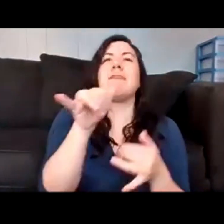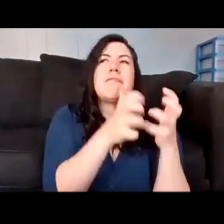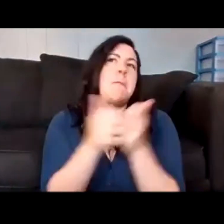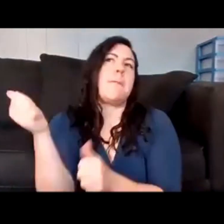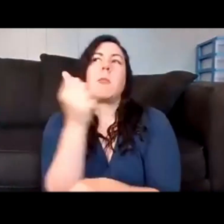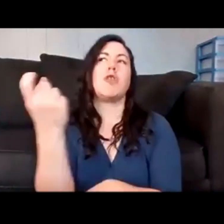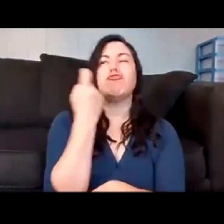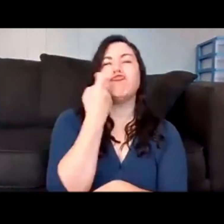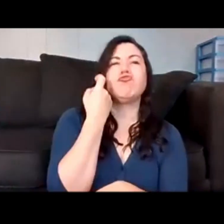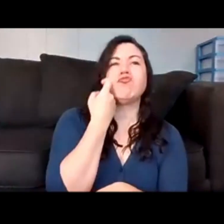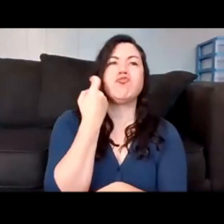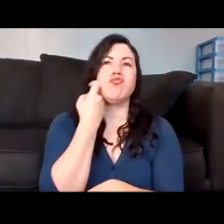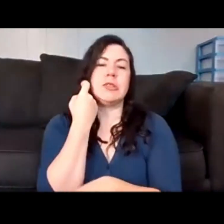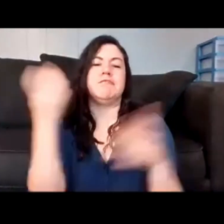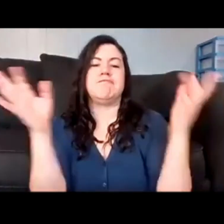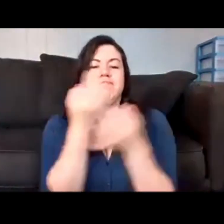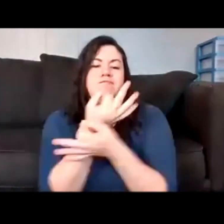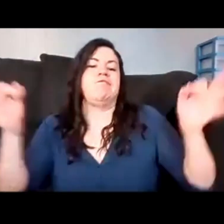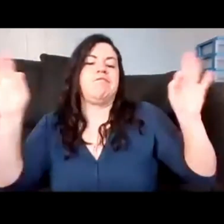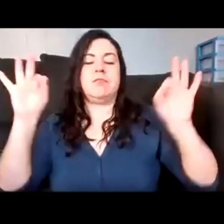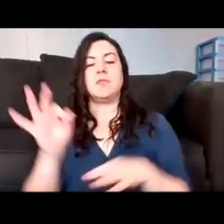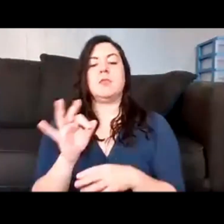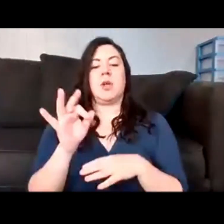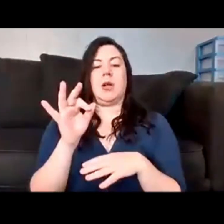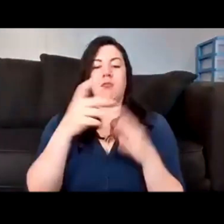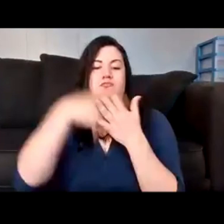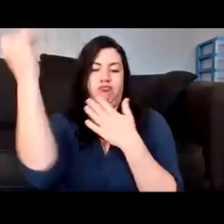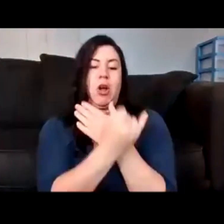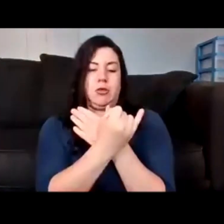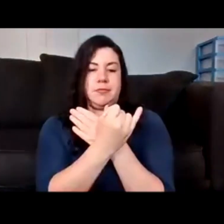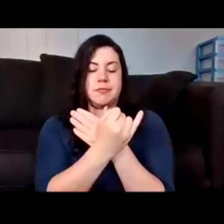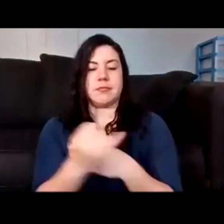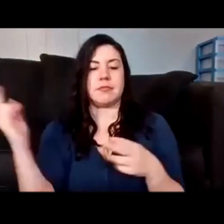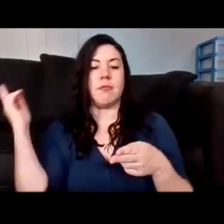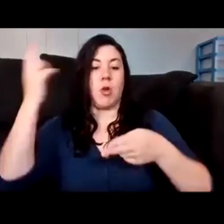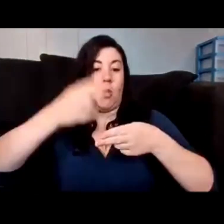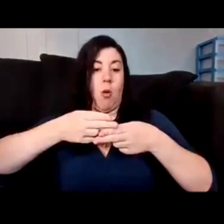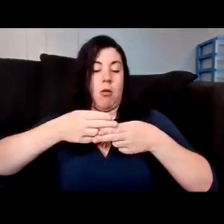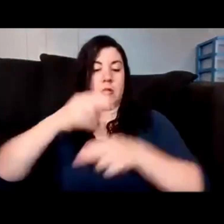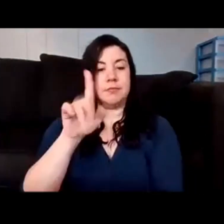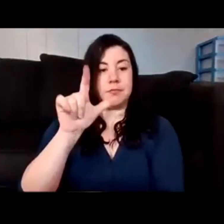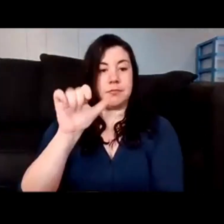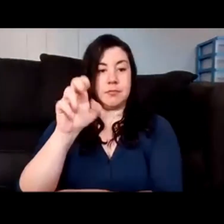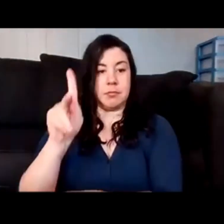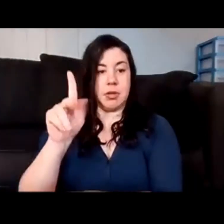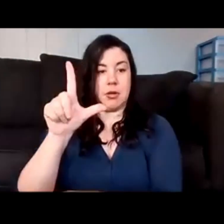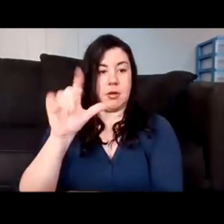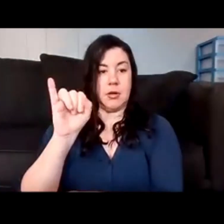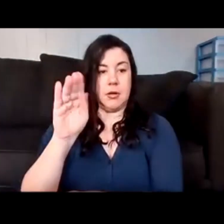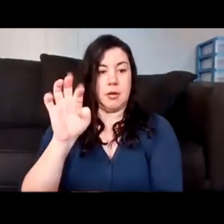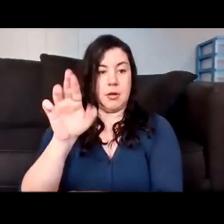liberatory curatorial projects. It's called the Black Liberation Center. And this is an experimental